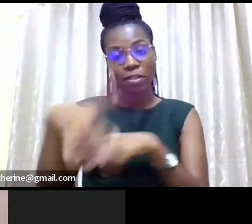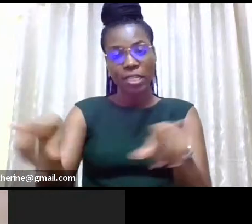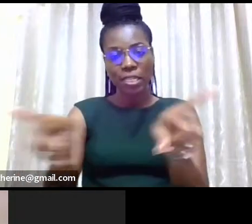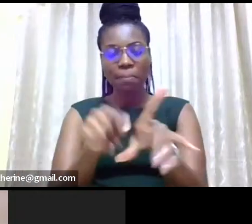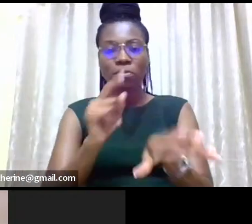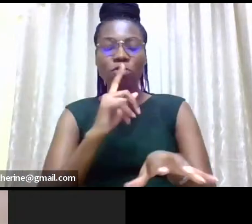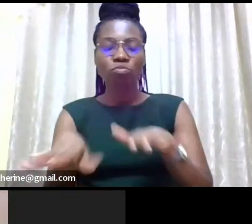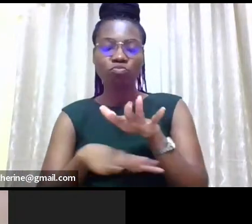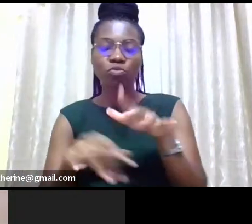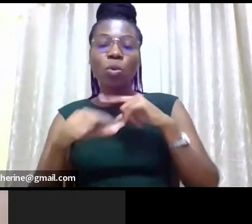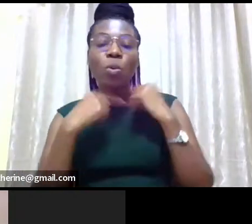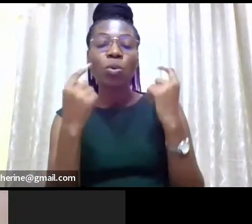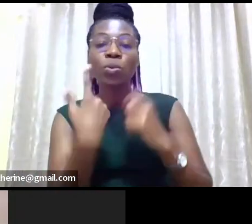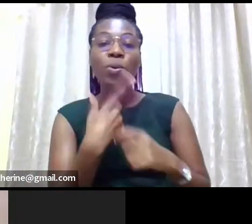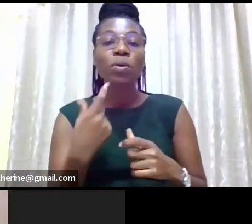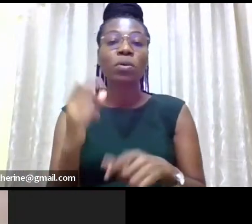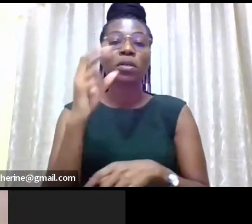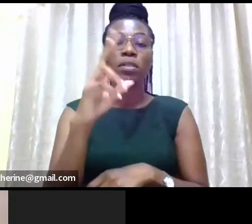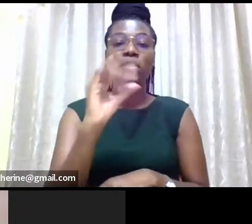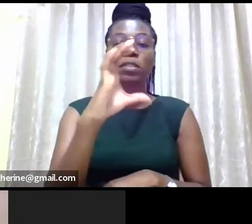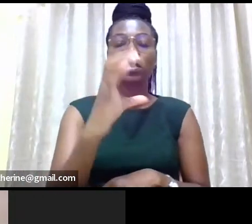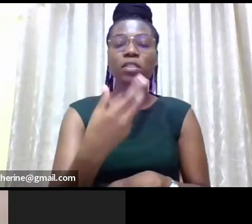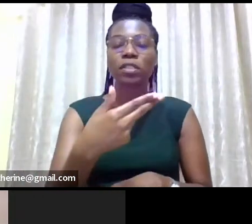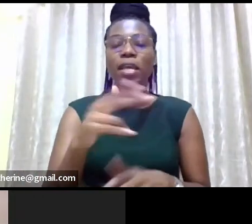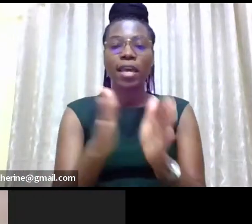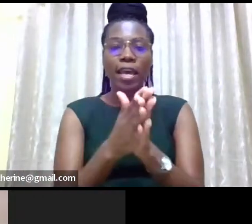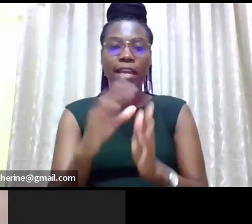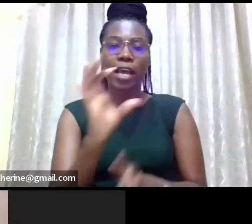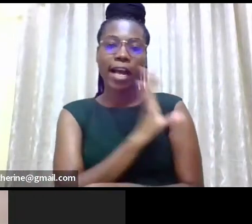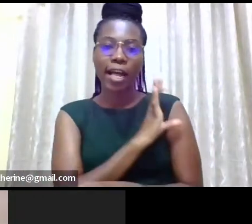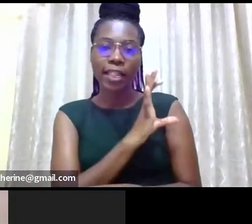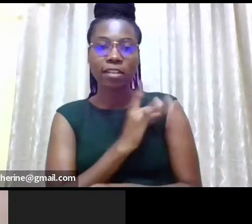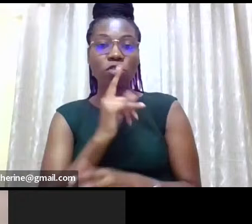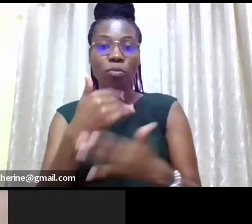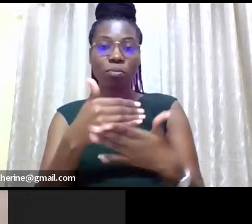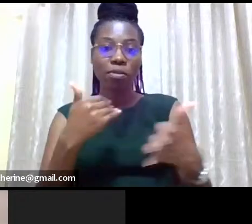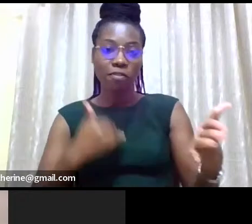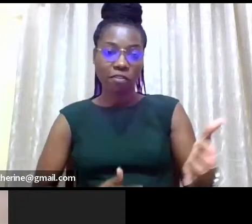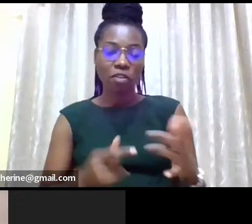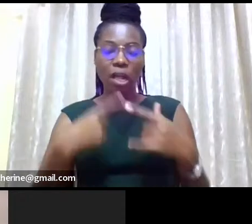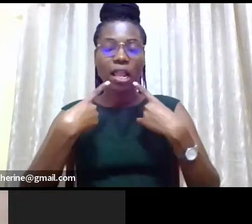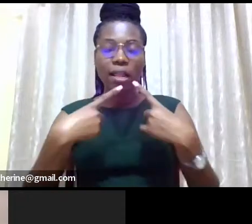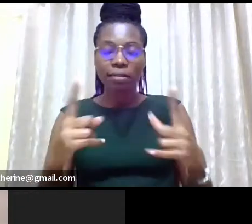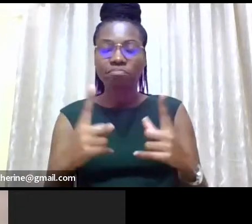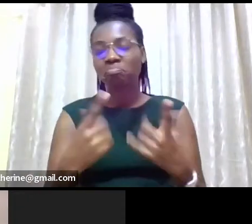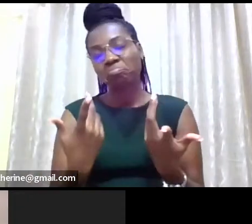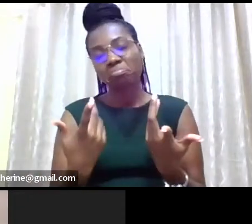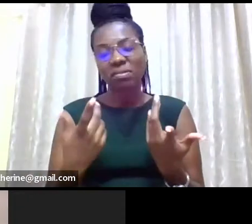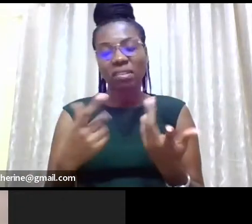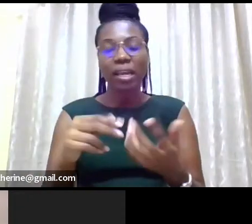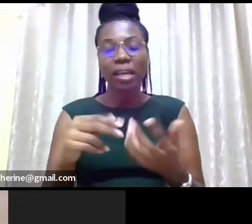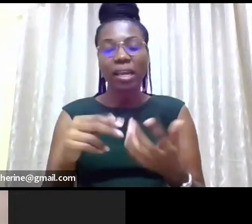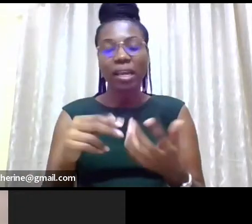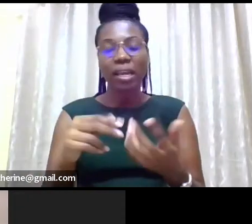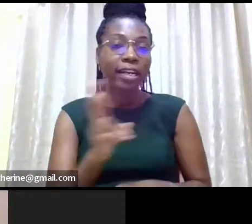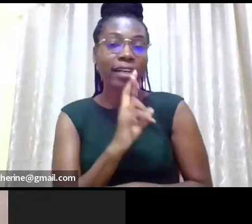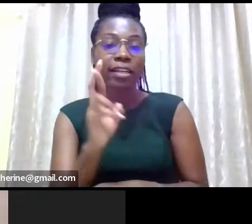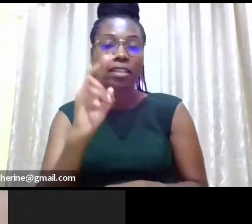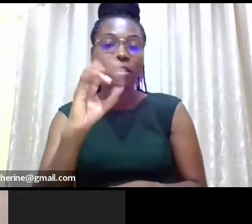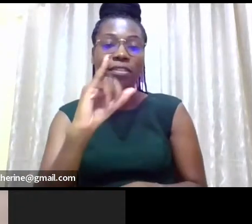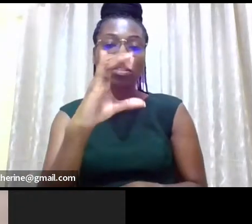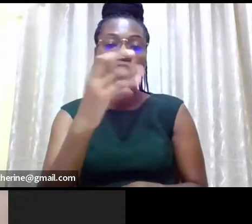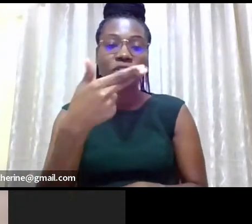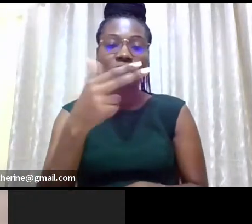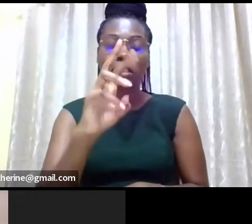Mr. Richard, and of course, Catherine Sidandi. Before I allow Richard to say hello, I will say thank you to Catherine Sidandi.